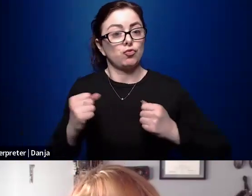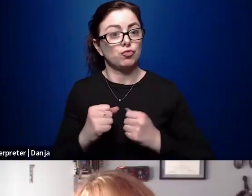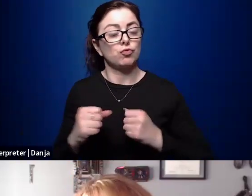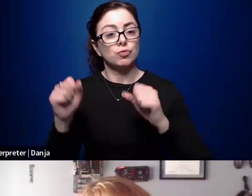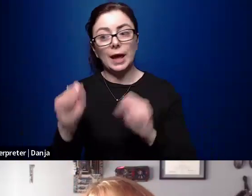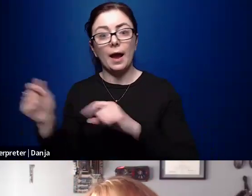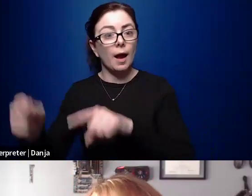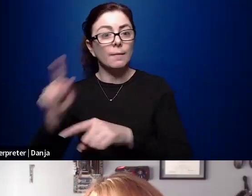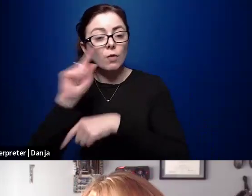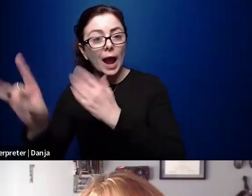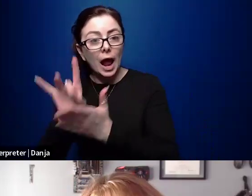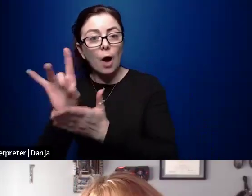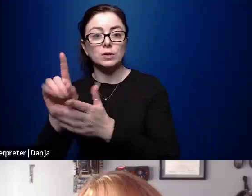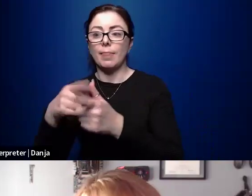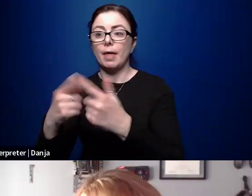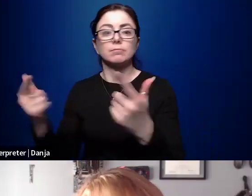off.